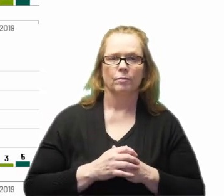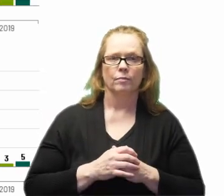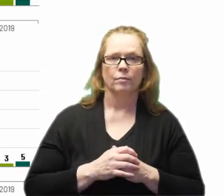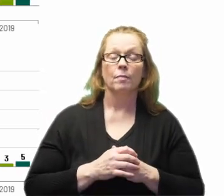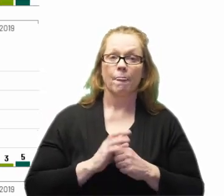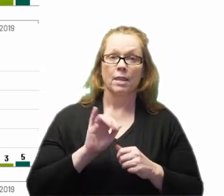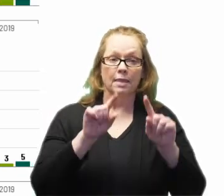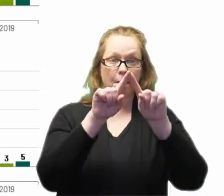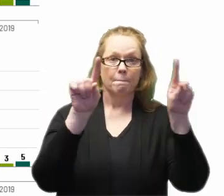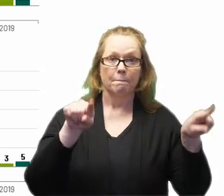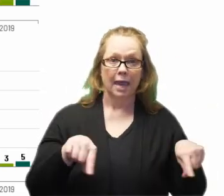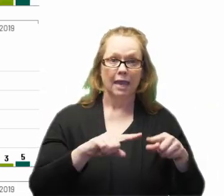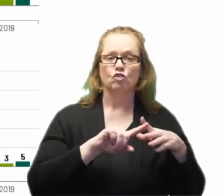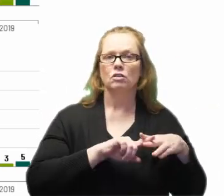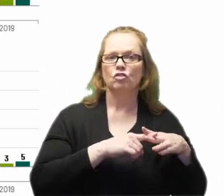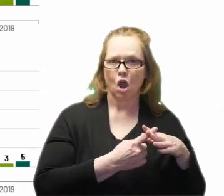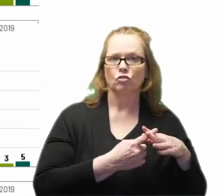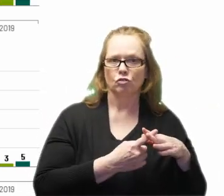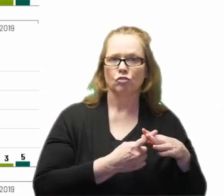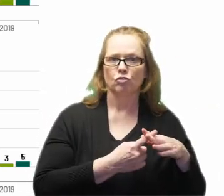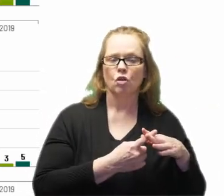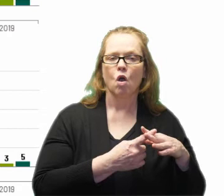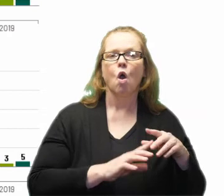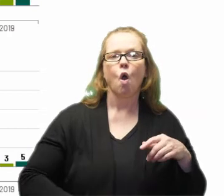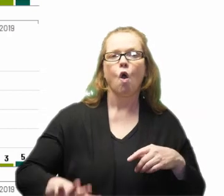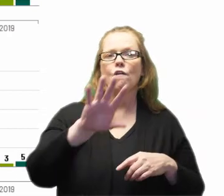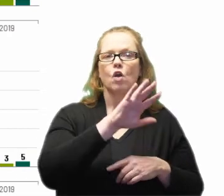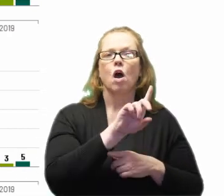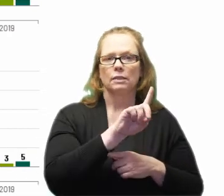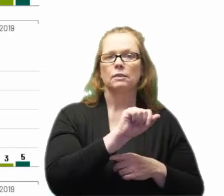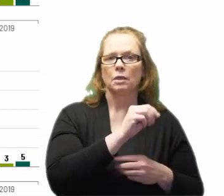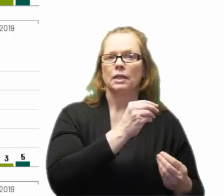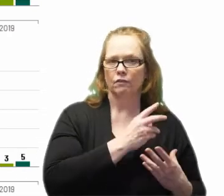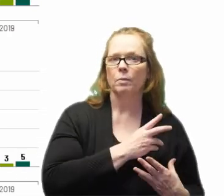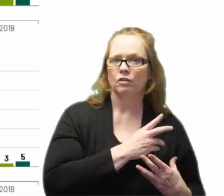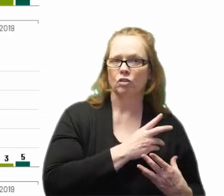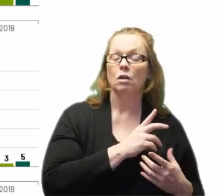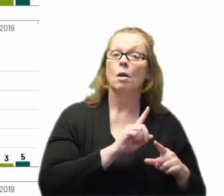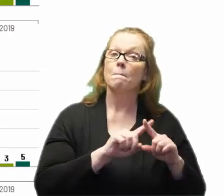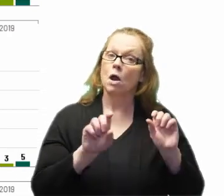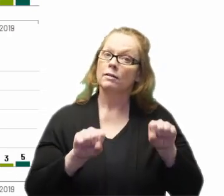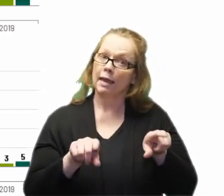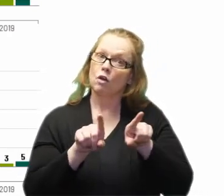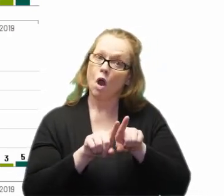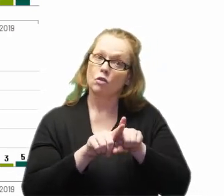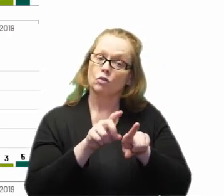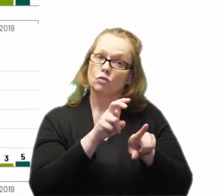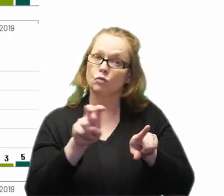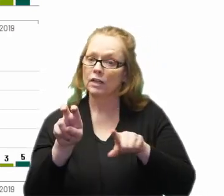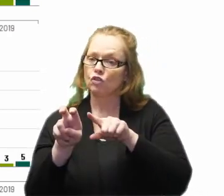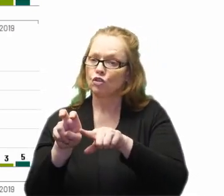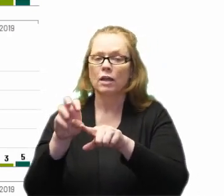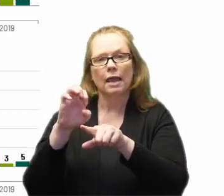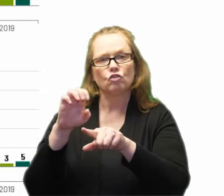The page starts on the overall disability information, but you can also switch to